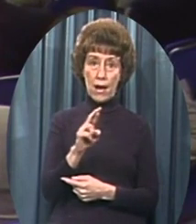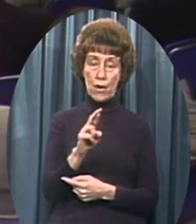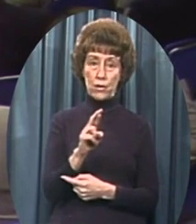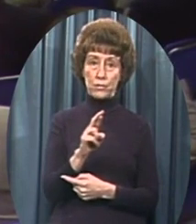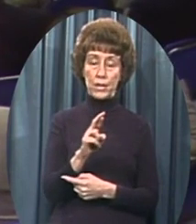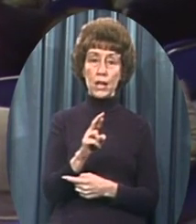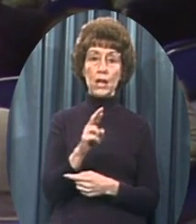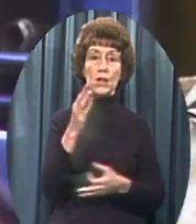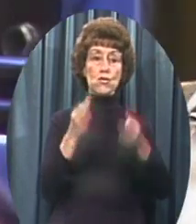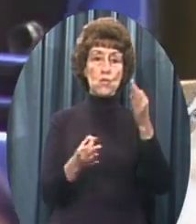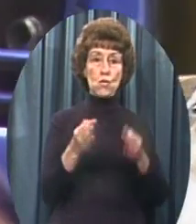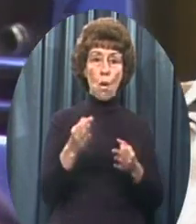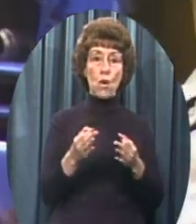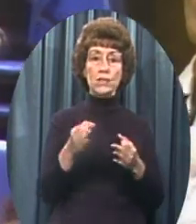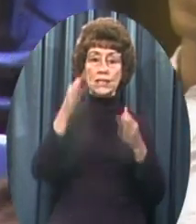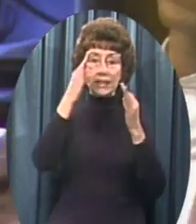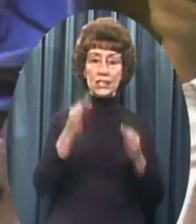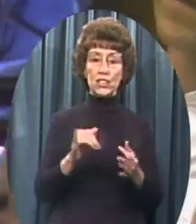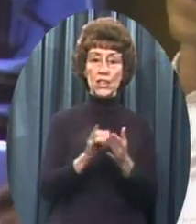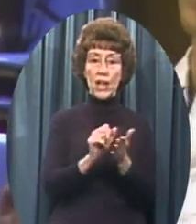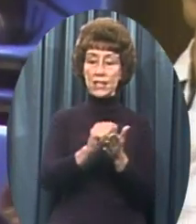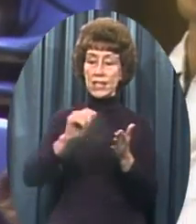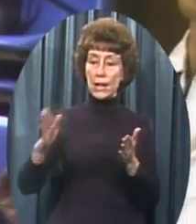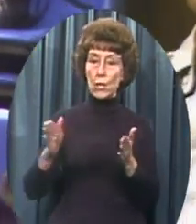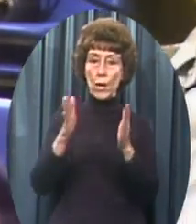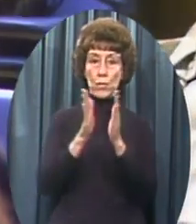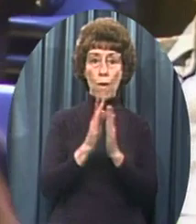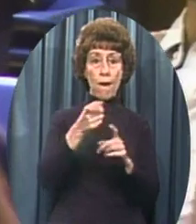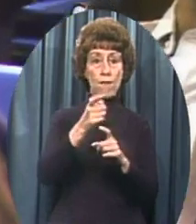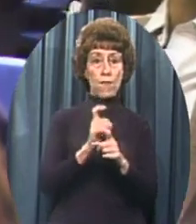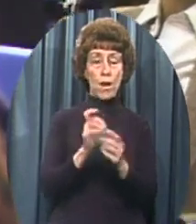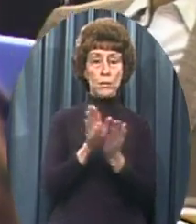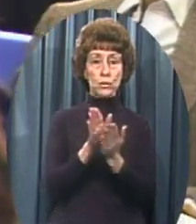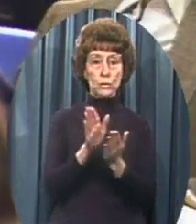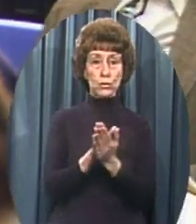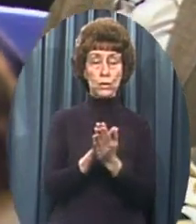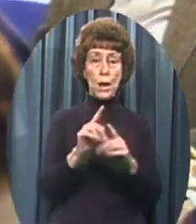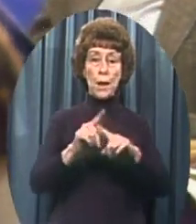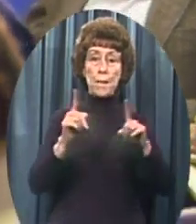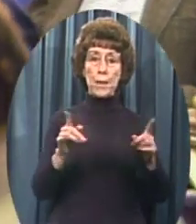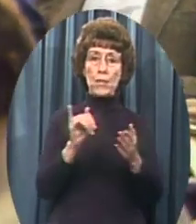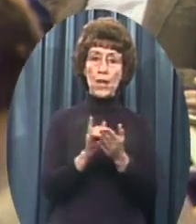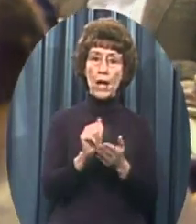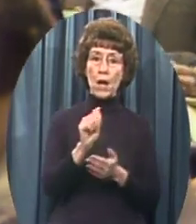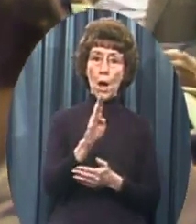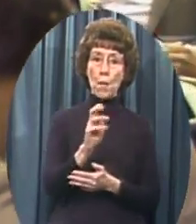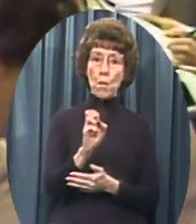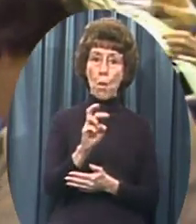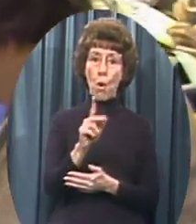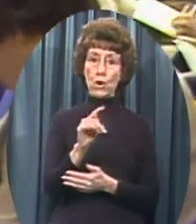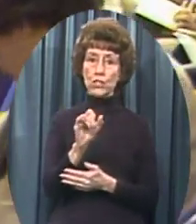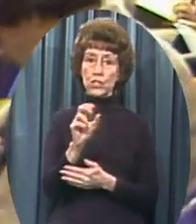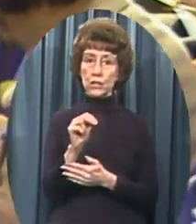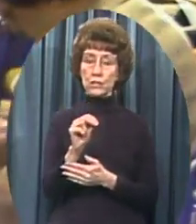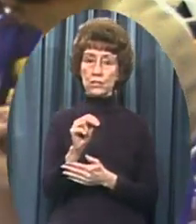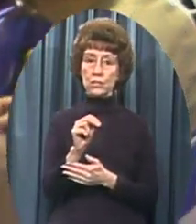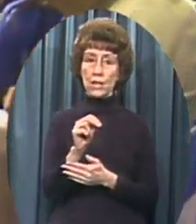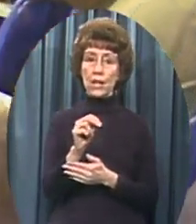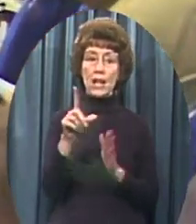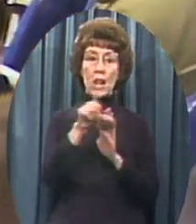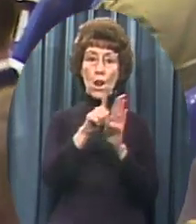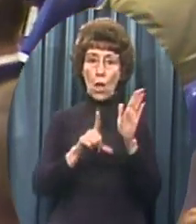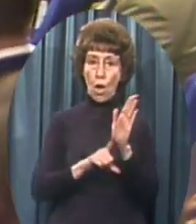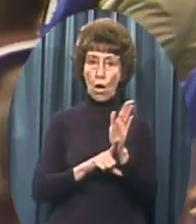reading and prayer from public schools. But particularly the abortion ruling was catalyst that stirred me and thousands like me